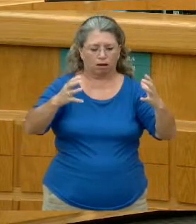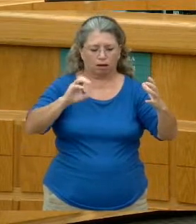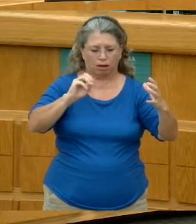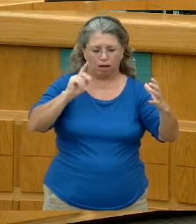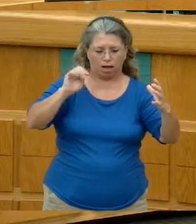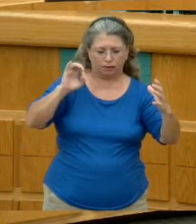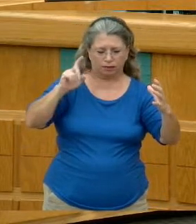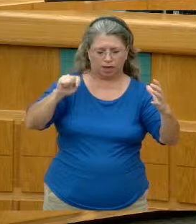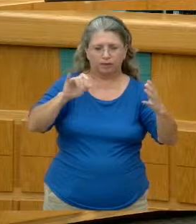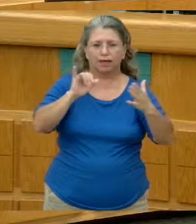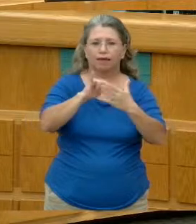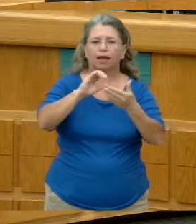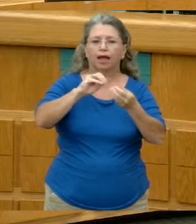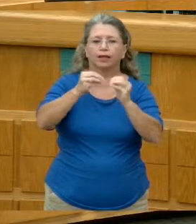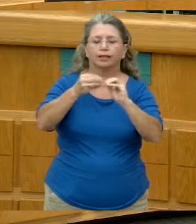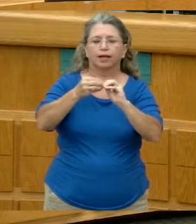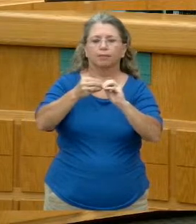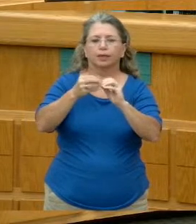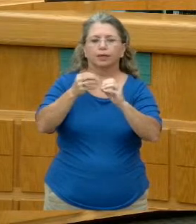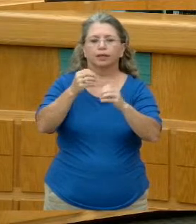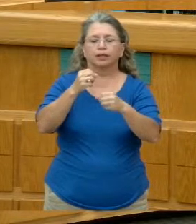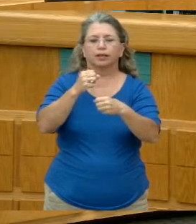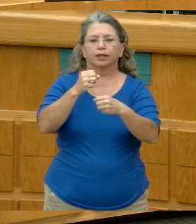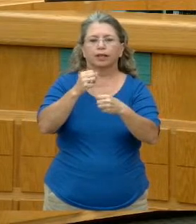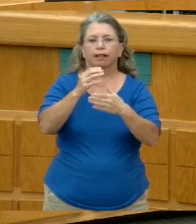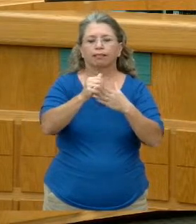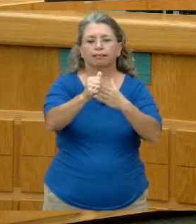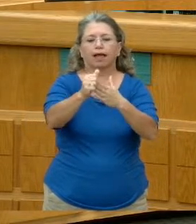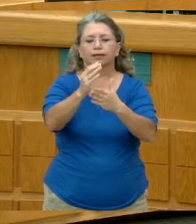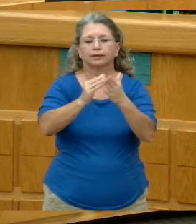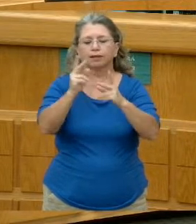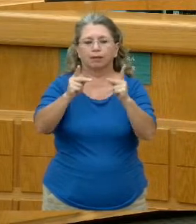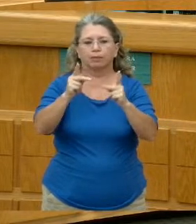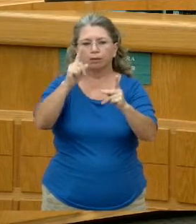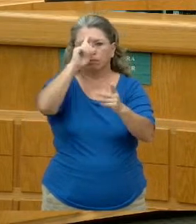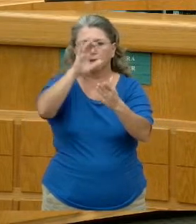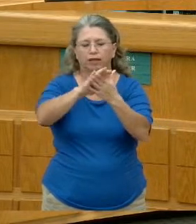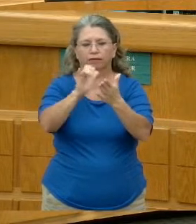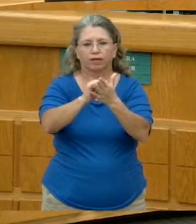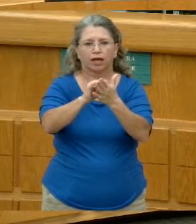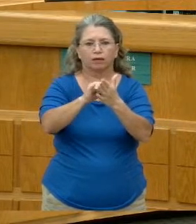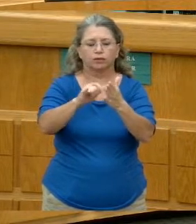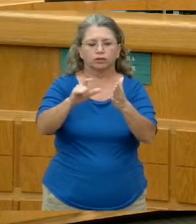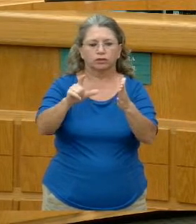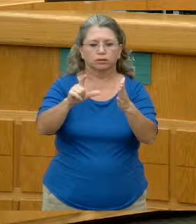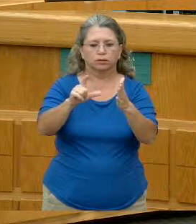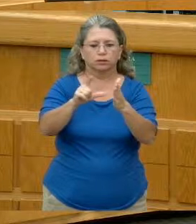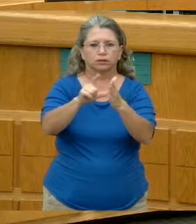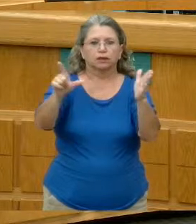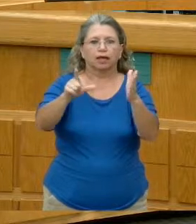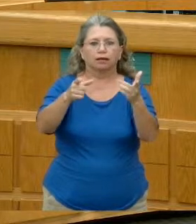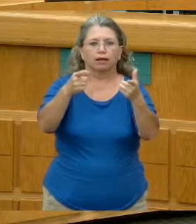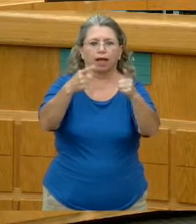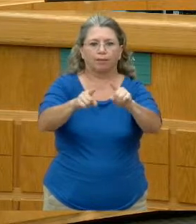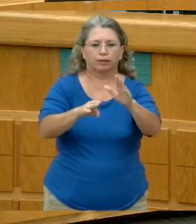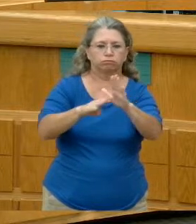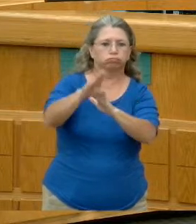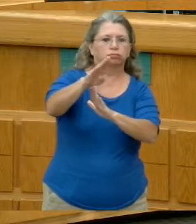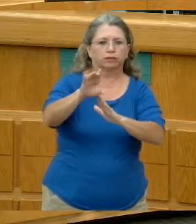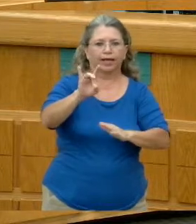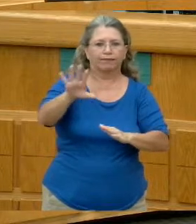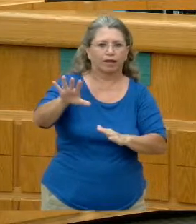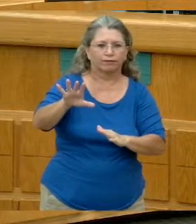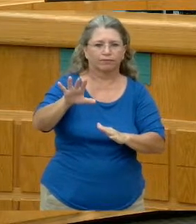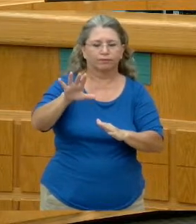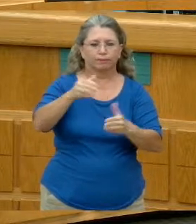last week may lead people to believe it's some sudden surge from one data point. And this was not the case. But it